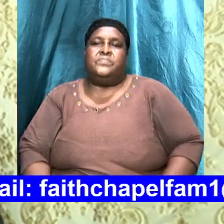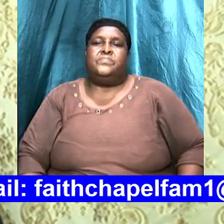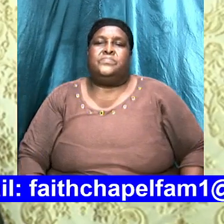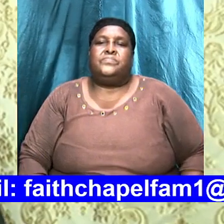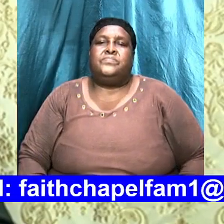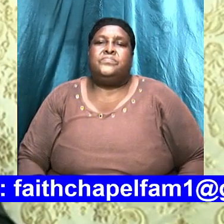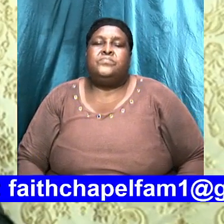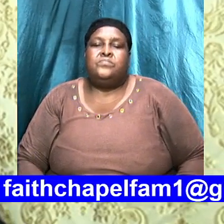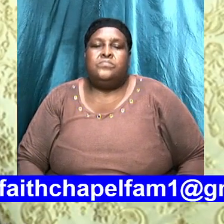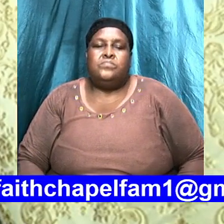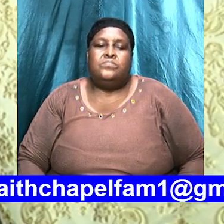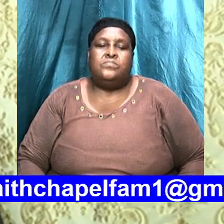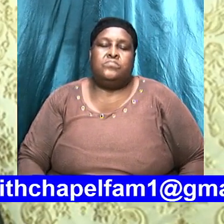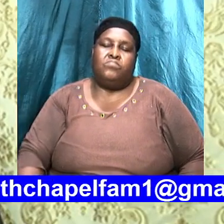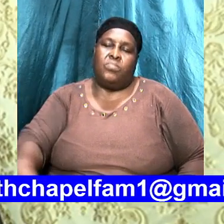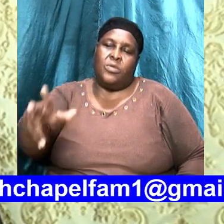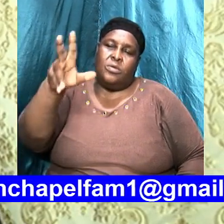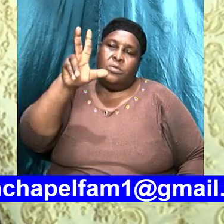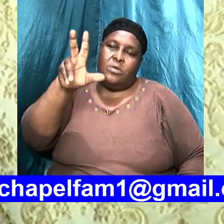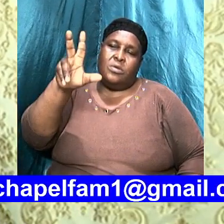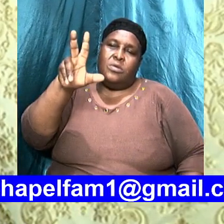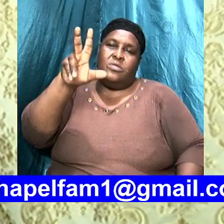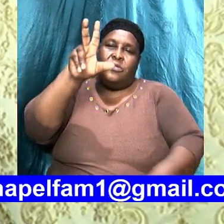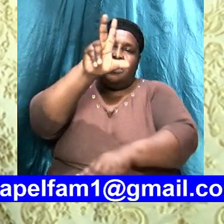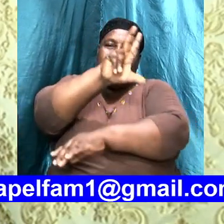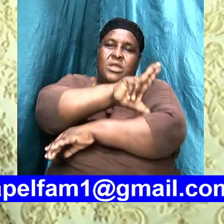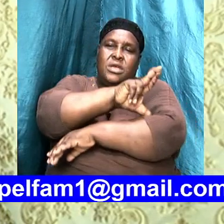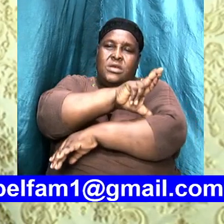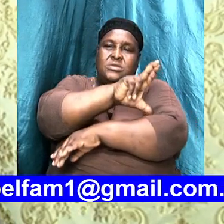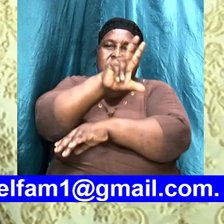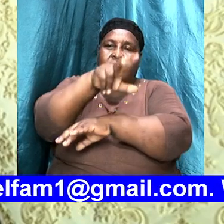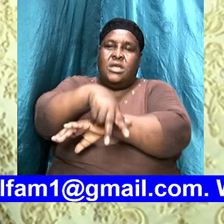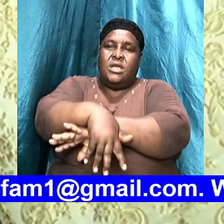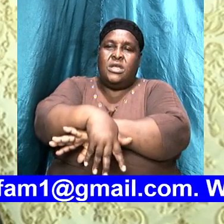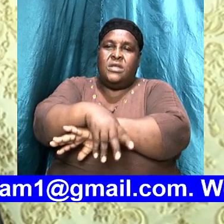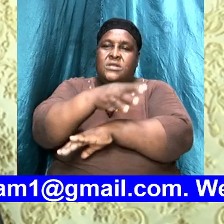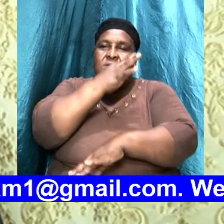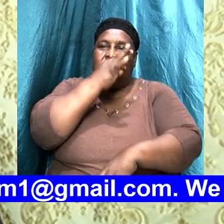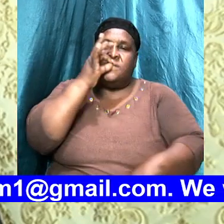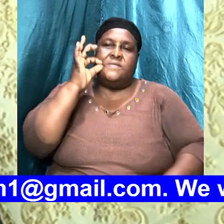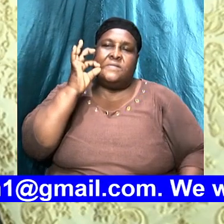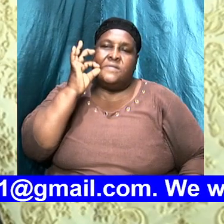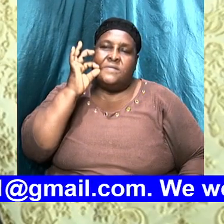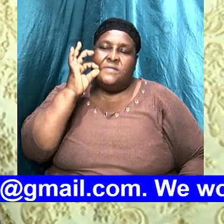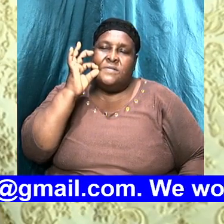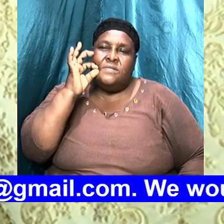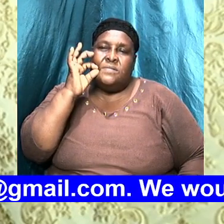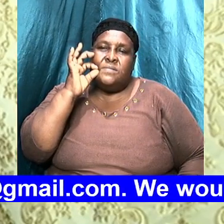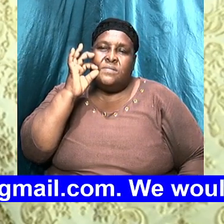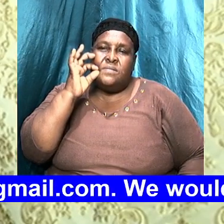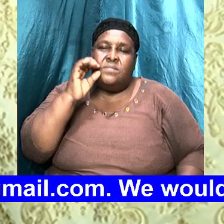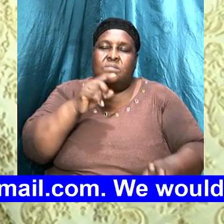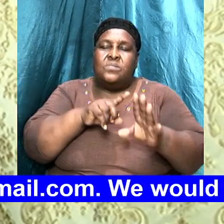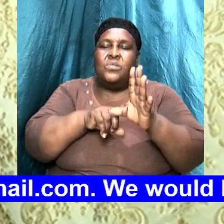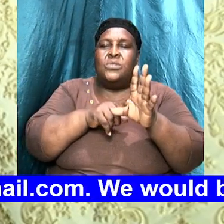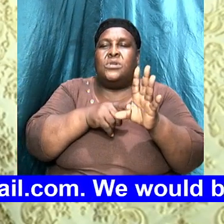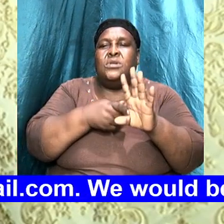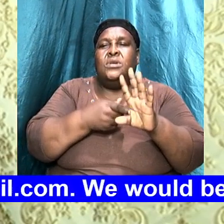remember now there is a three days a night three days three nights of fasting beginning